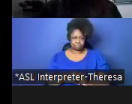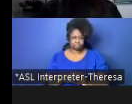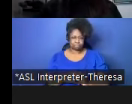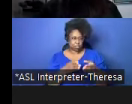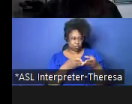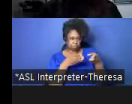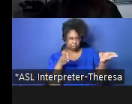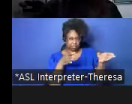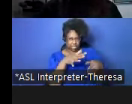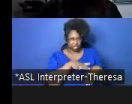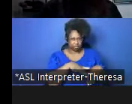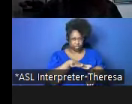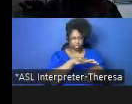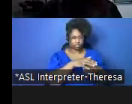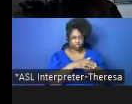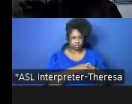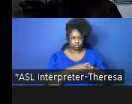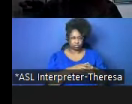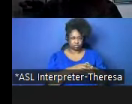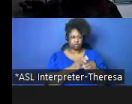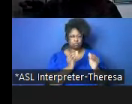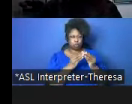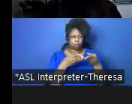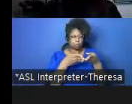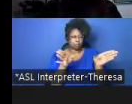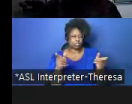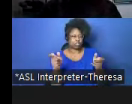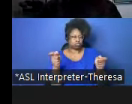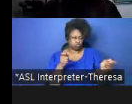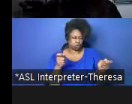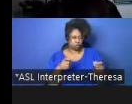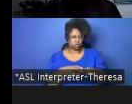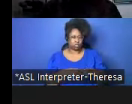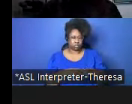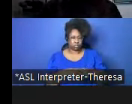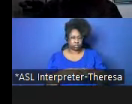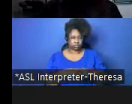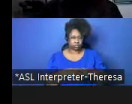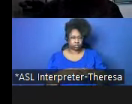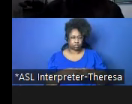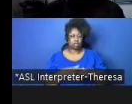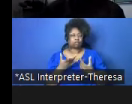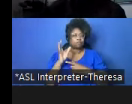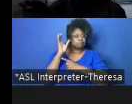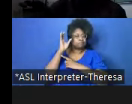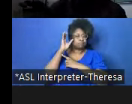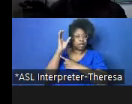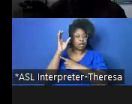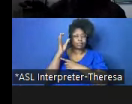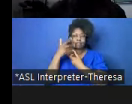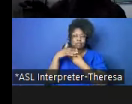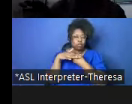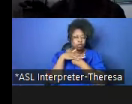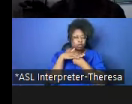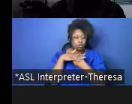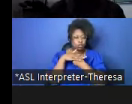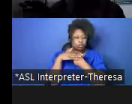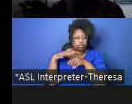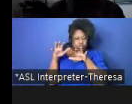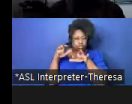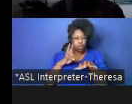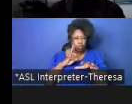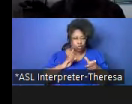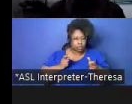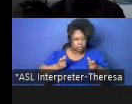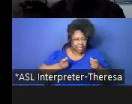there is more public control. And so taking that concept of providing localized stormwater management